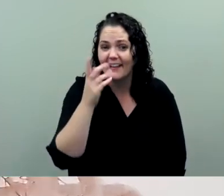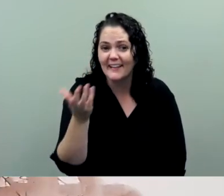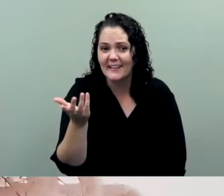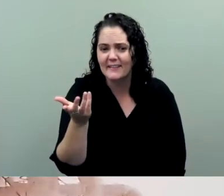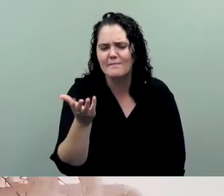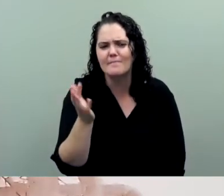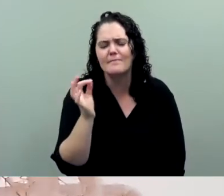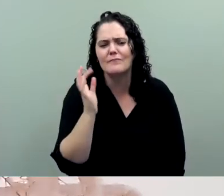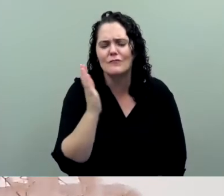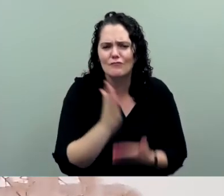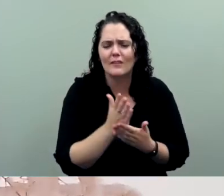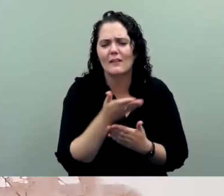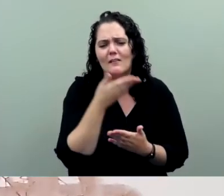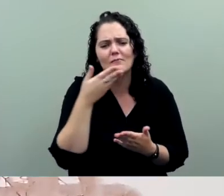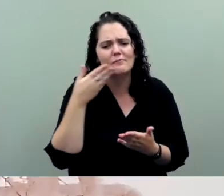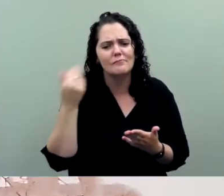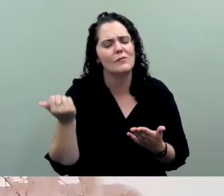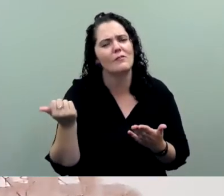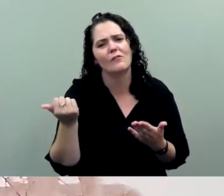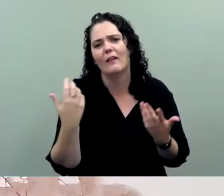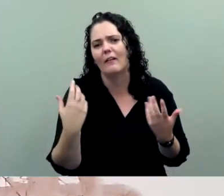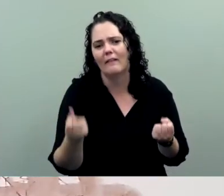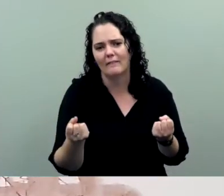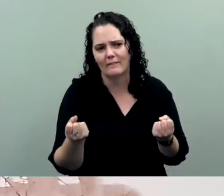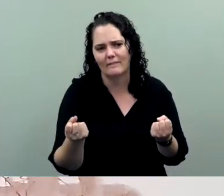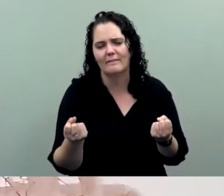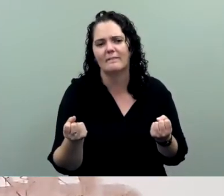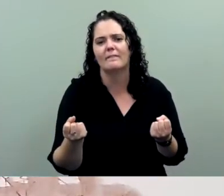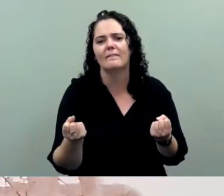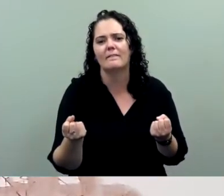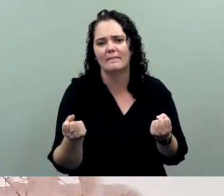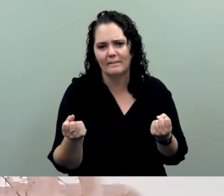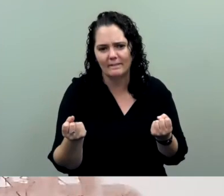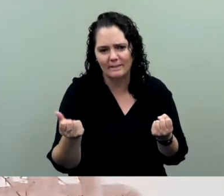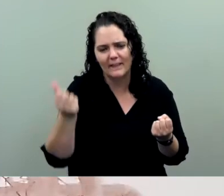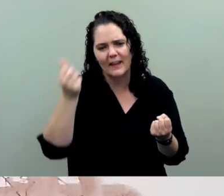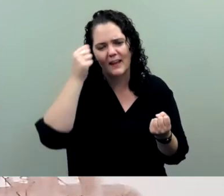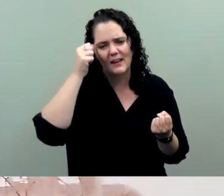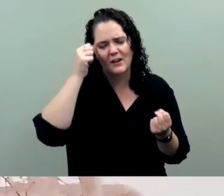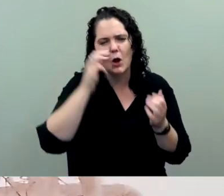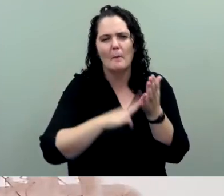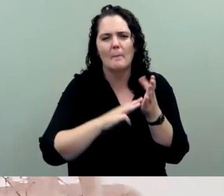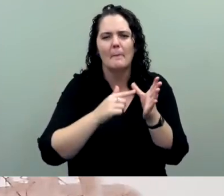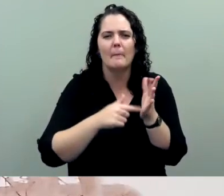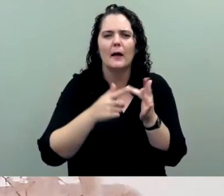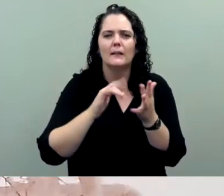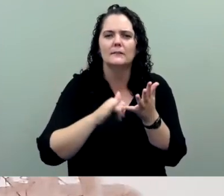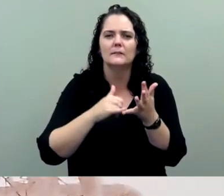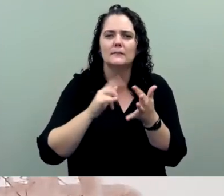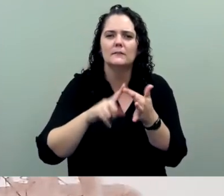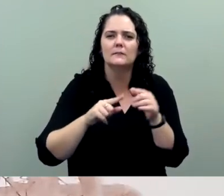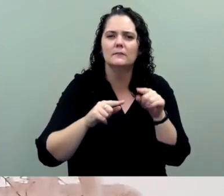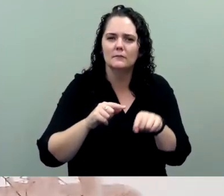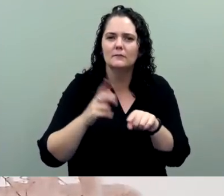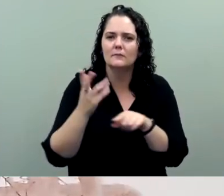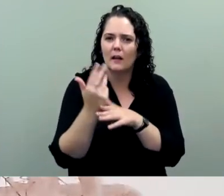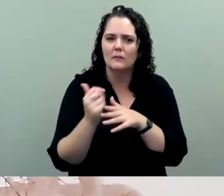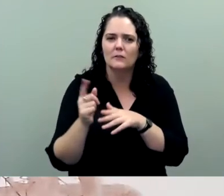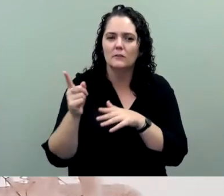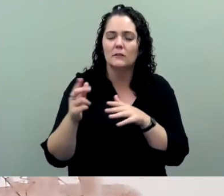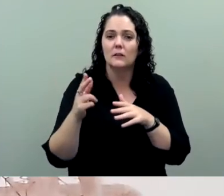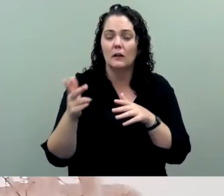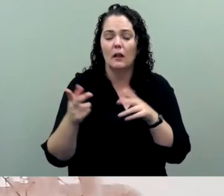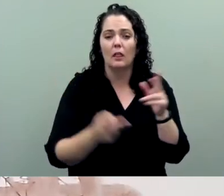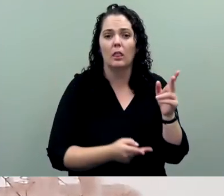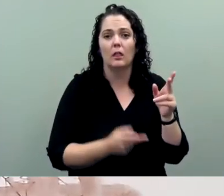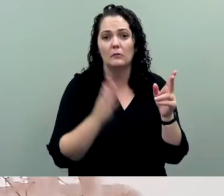big, beautiful things. You know, there are a lot of artists. Matisse famously, when he was bedridden, would just use a massive long bamboo stick,